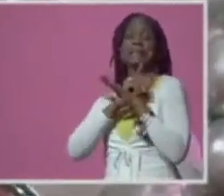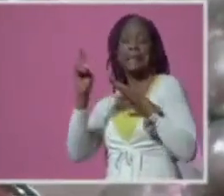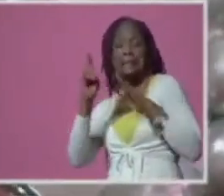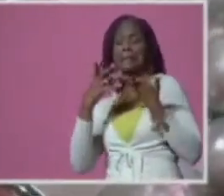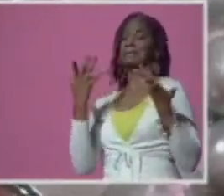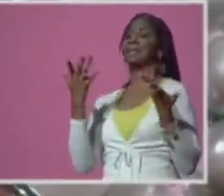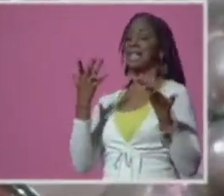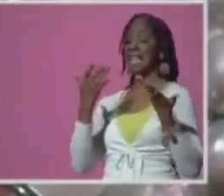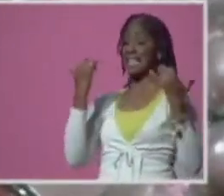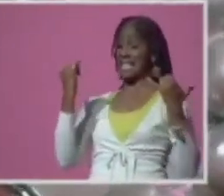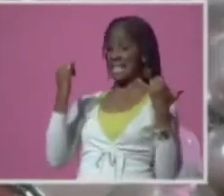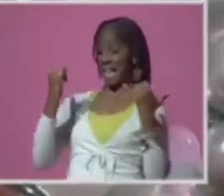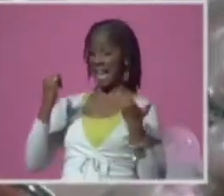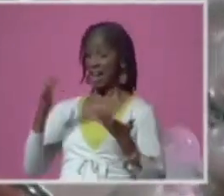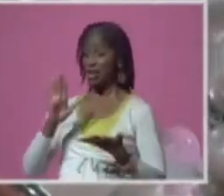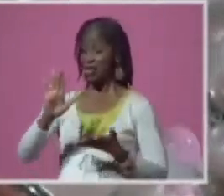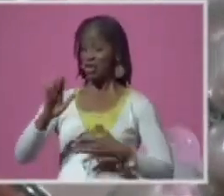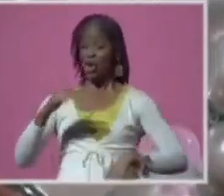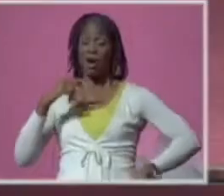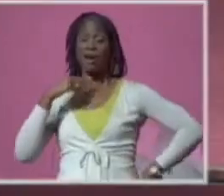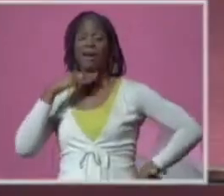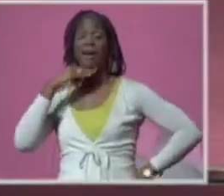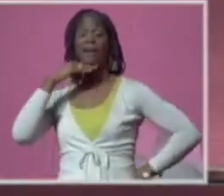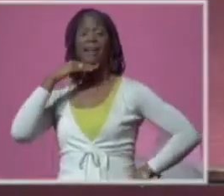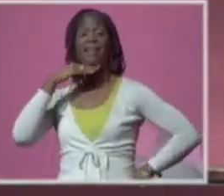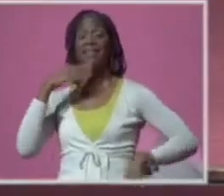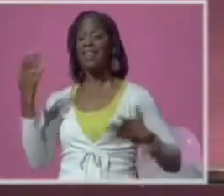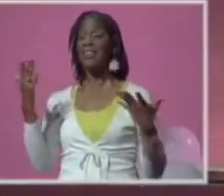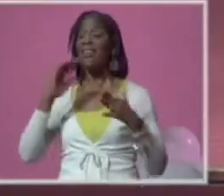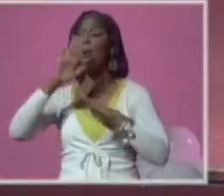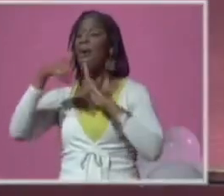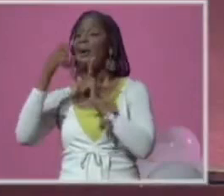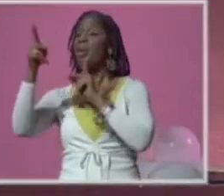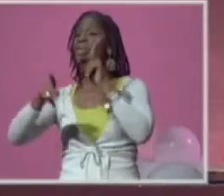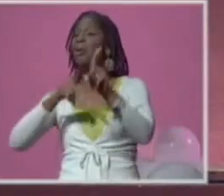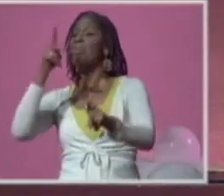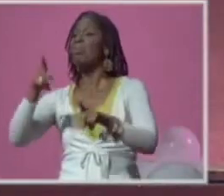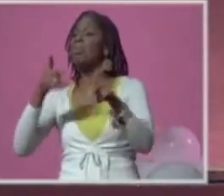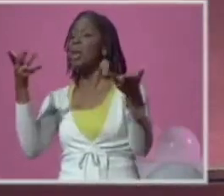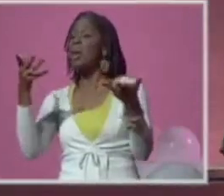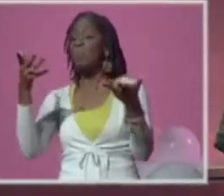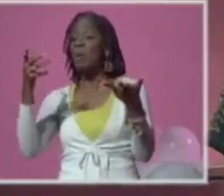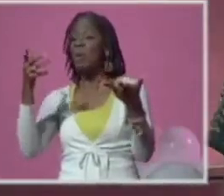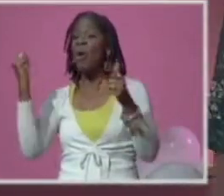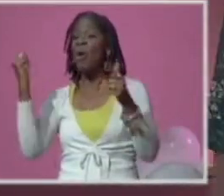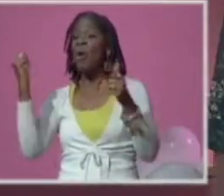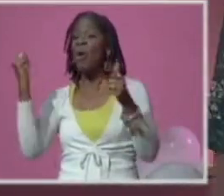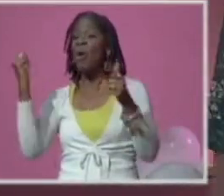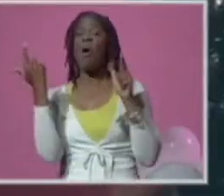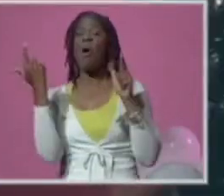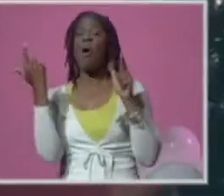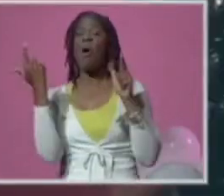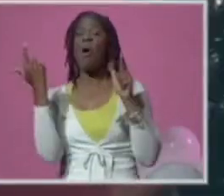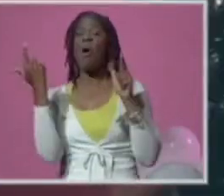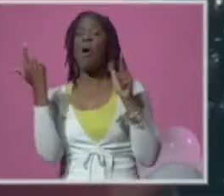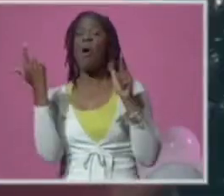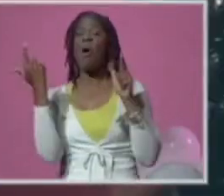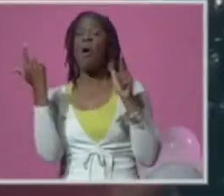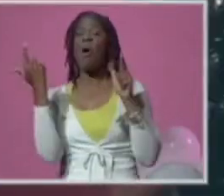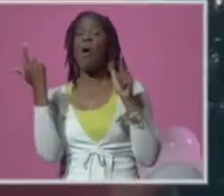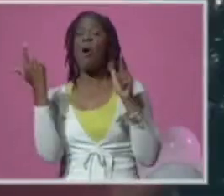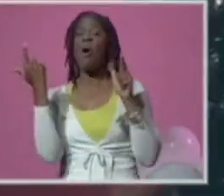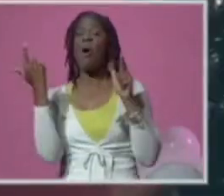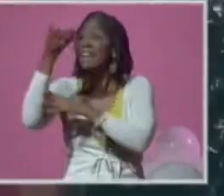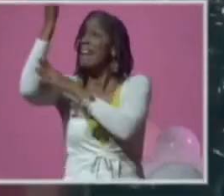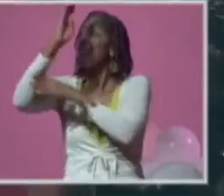up your head, O ye gates. Even lift them up, ye everlasting doors, and the